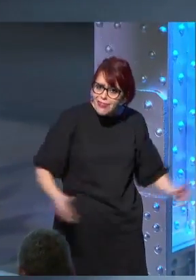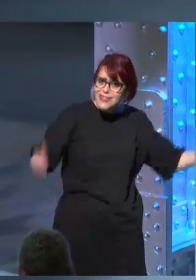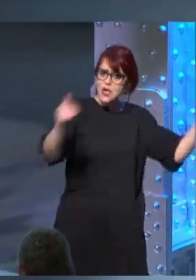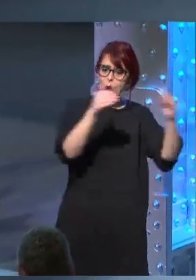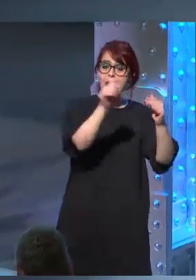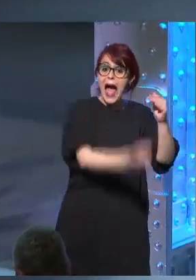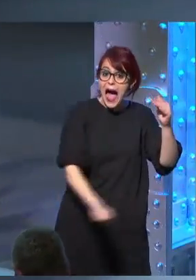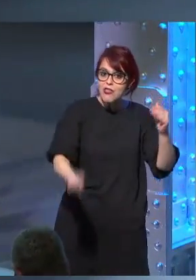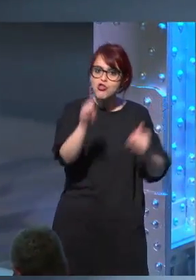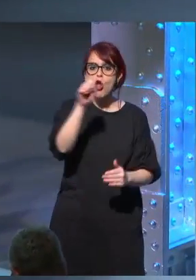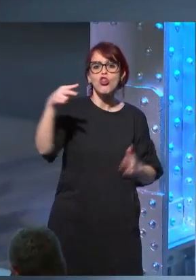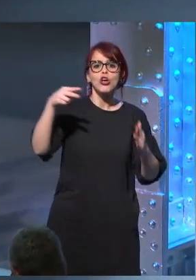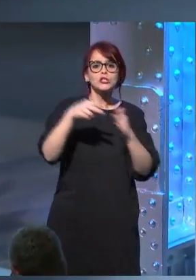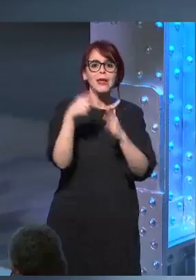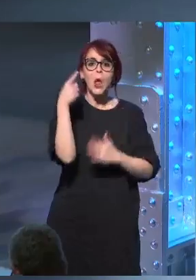to